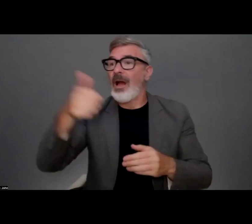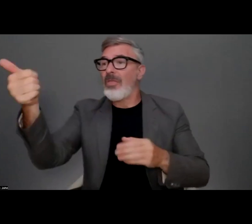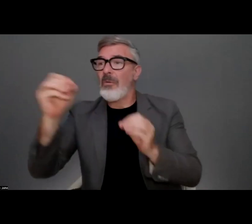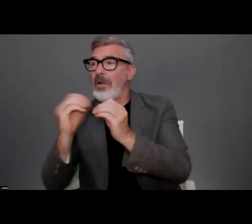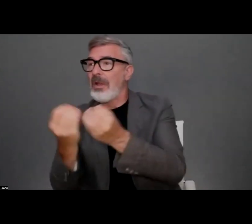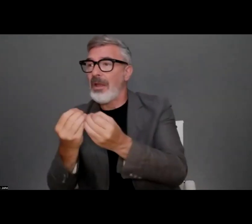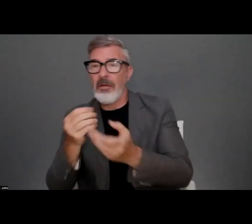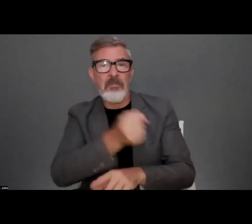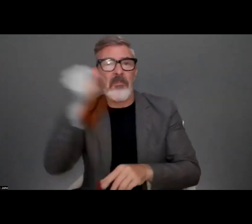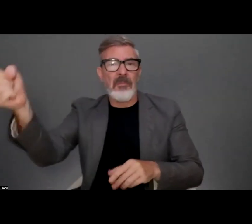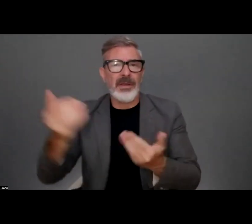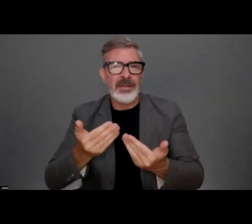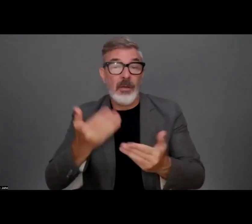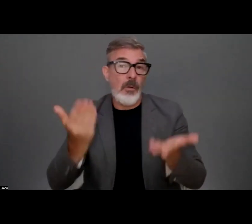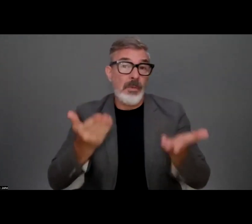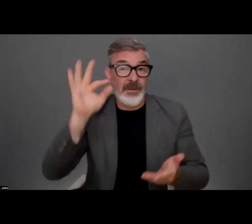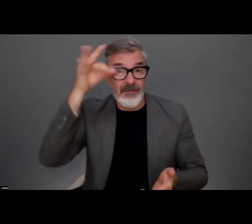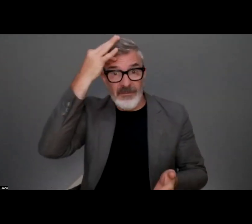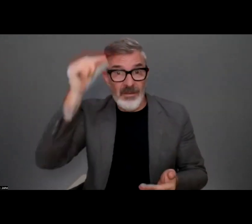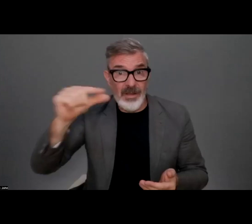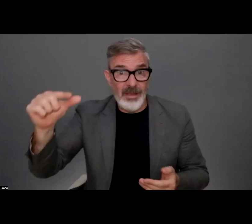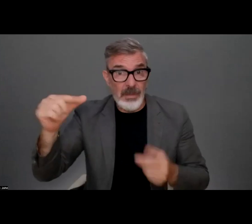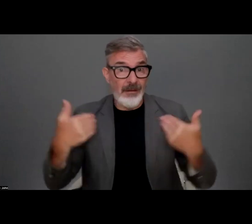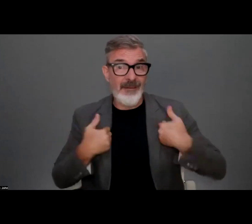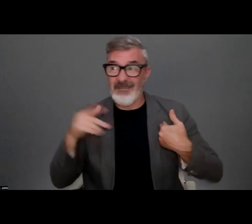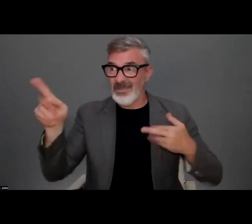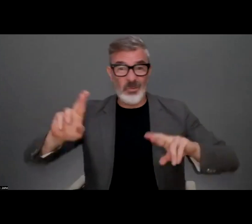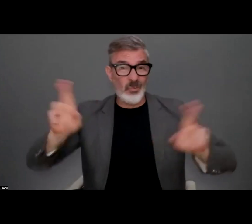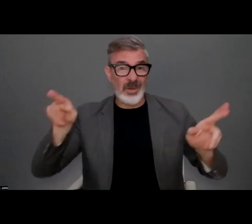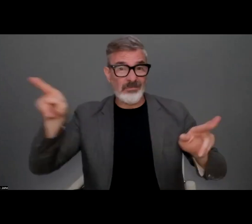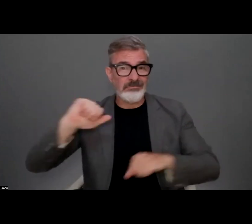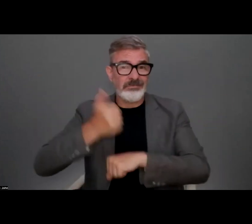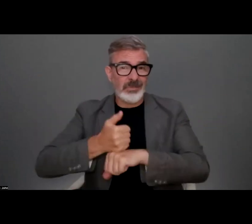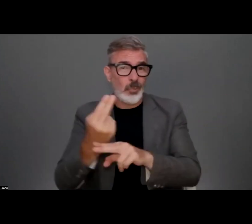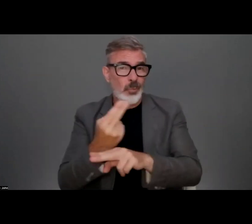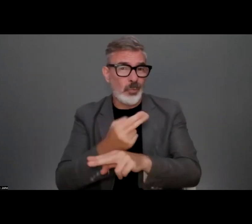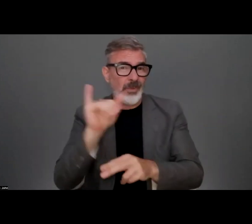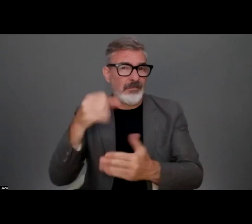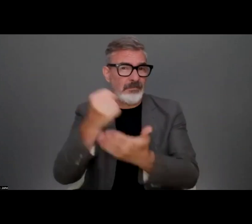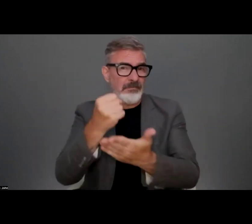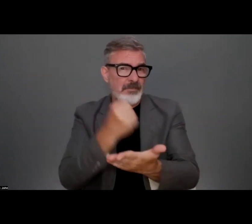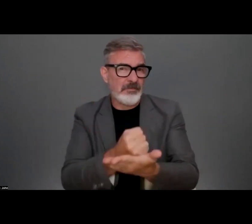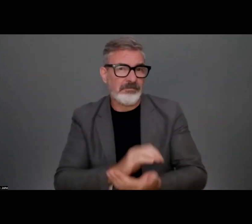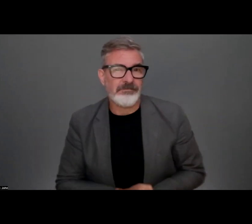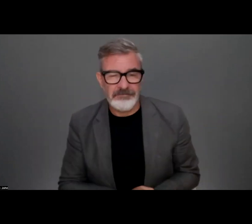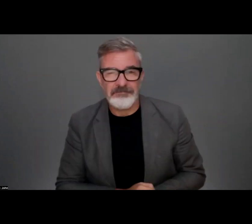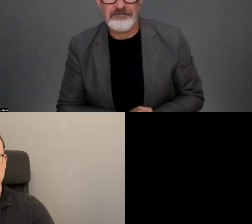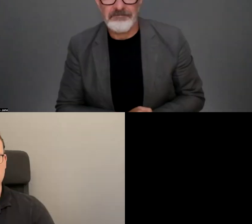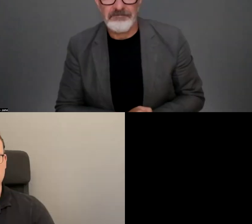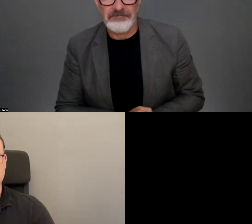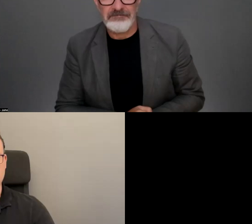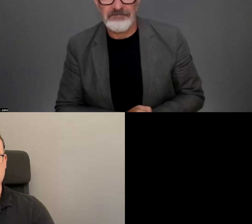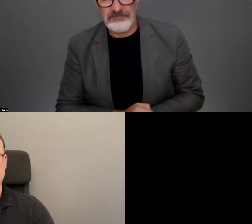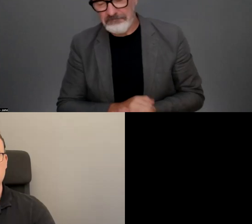Canada. So if you work for the Government of Canada, this is available to you. So in closing, I want to say